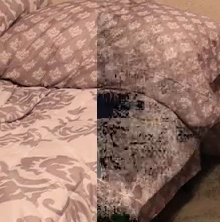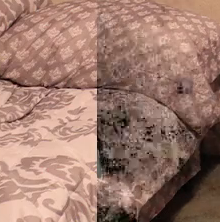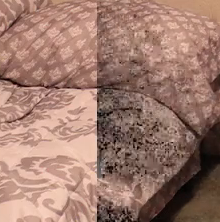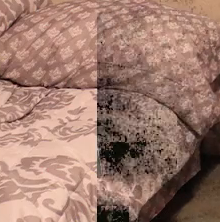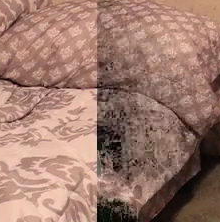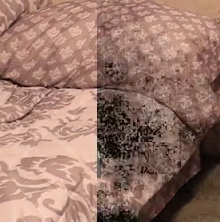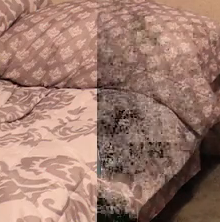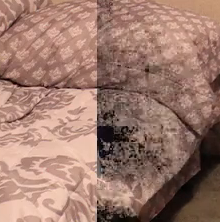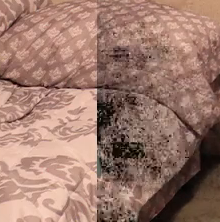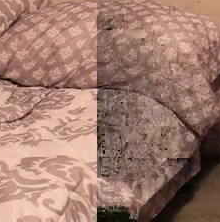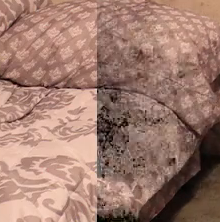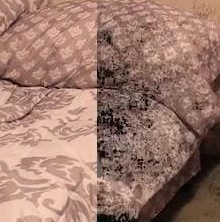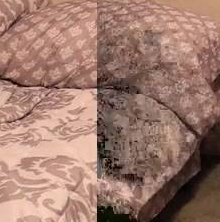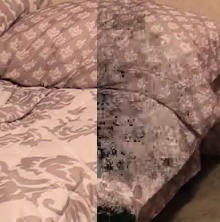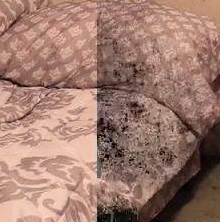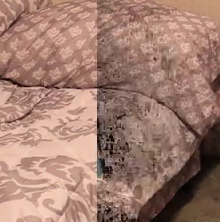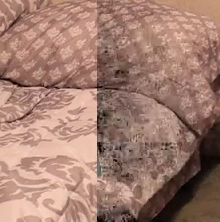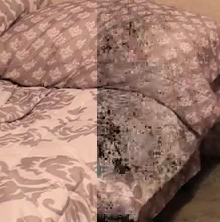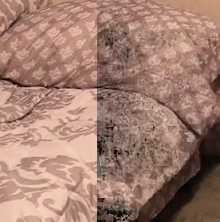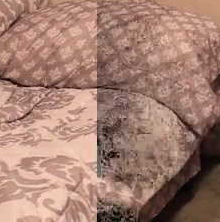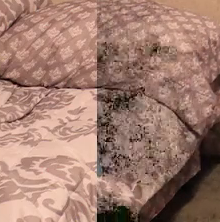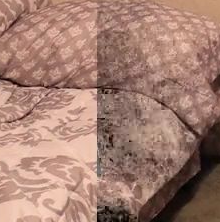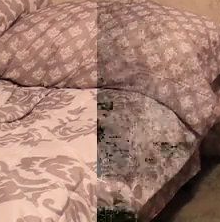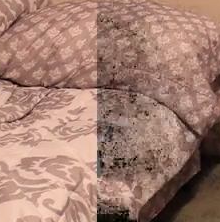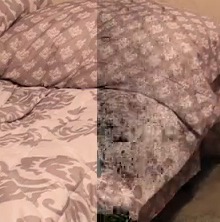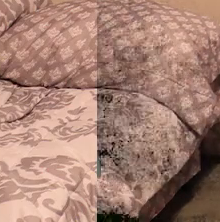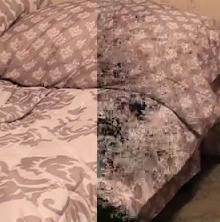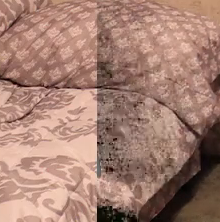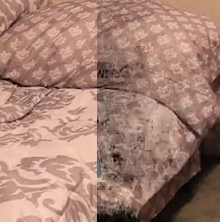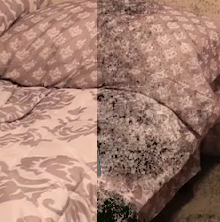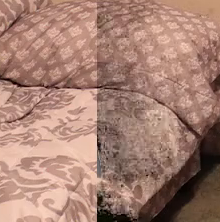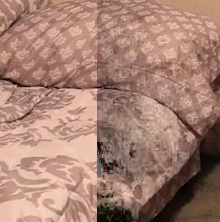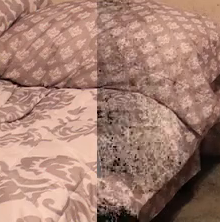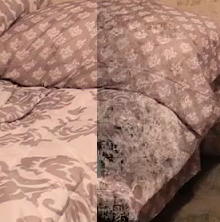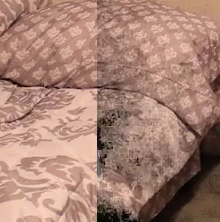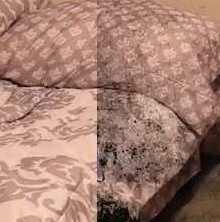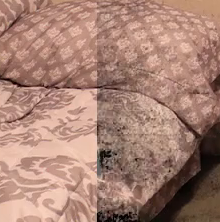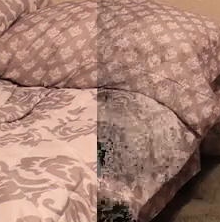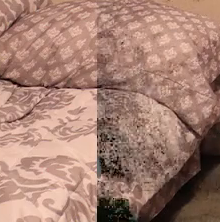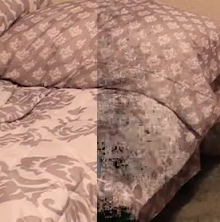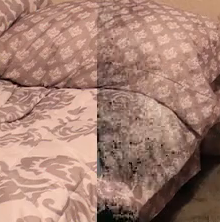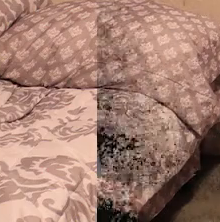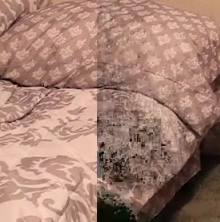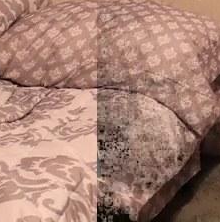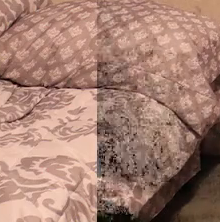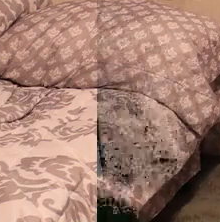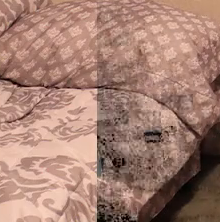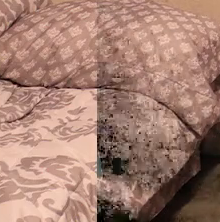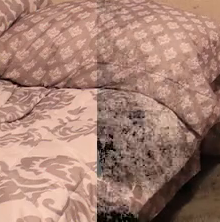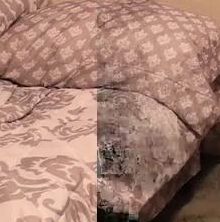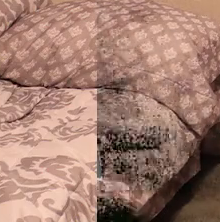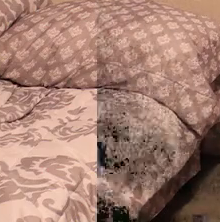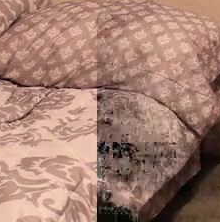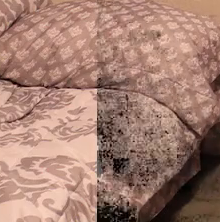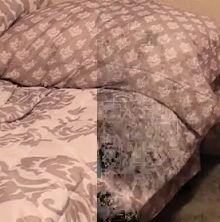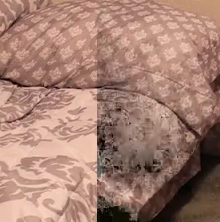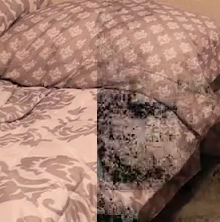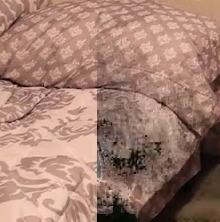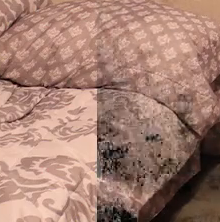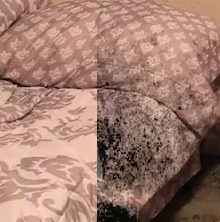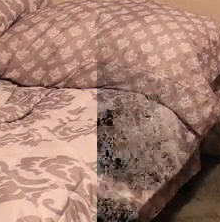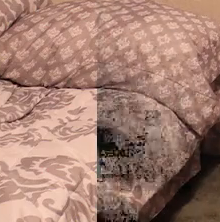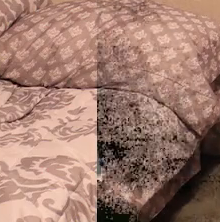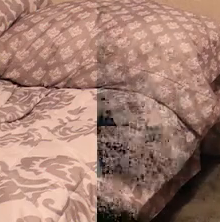did enjoy this Vikstar video, obviously. And yes, I'm behind on videos, but I'm going to get them to you as soon as I